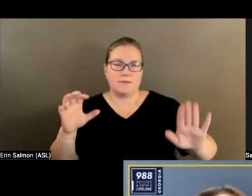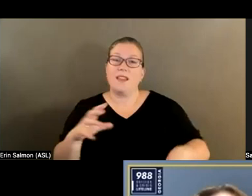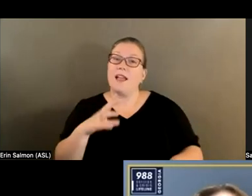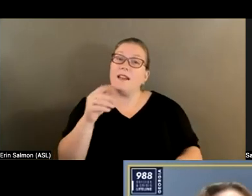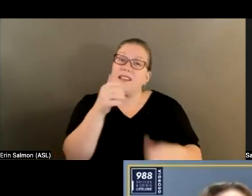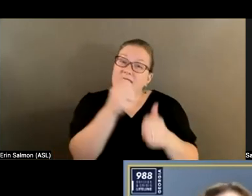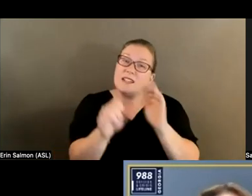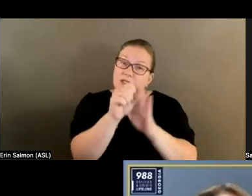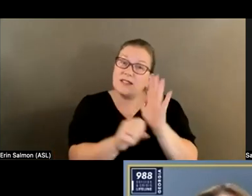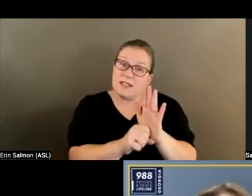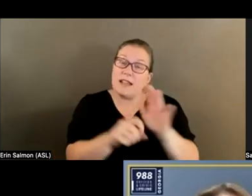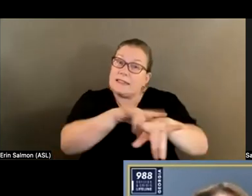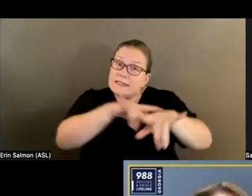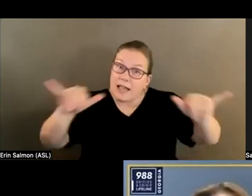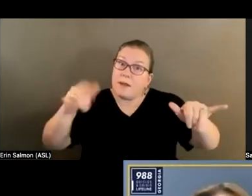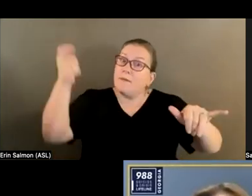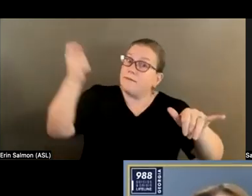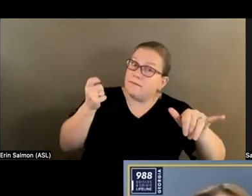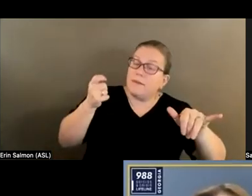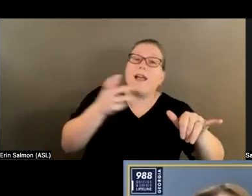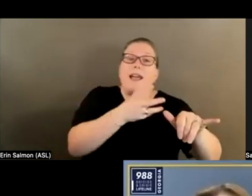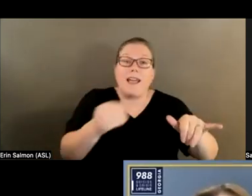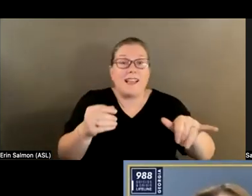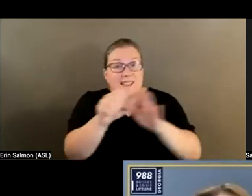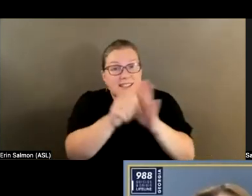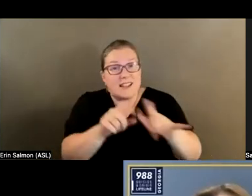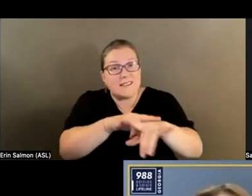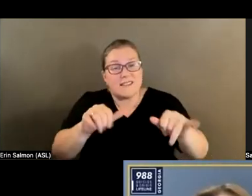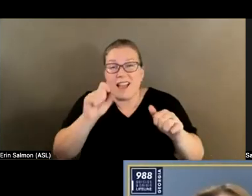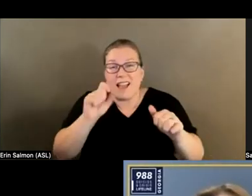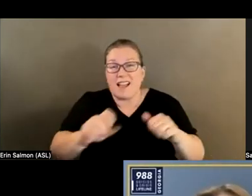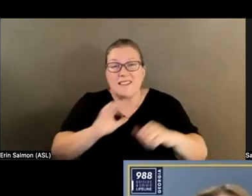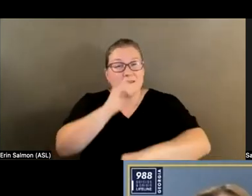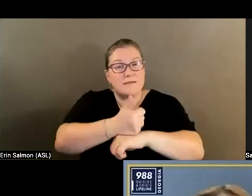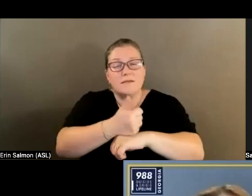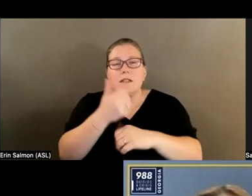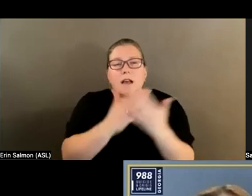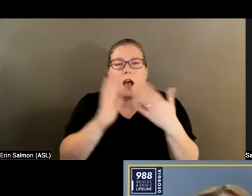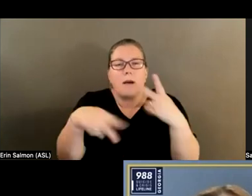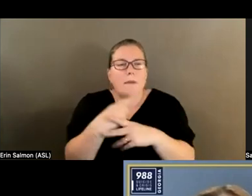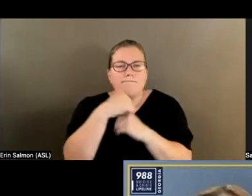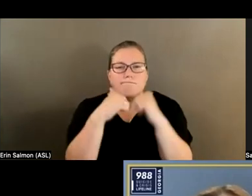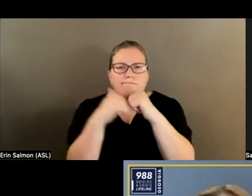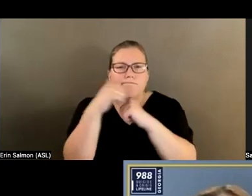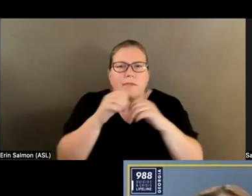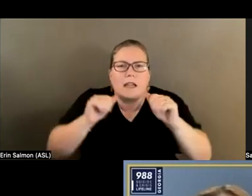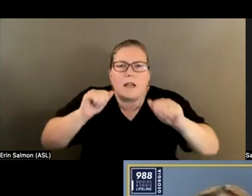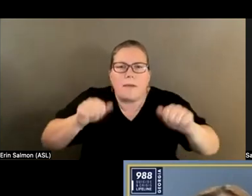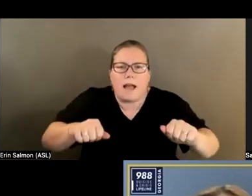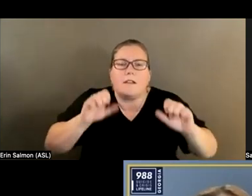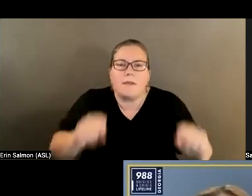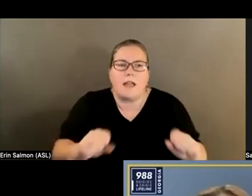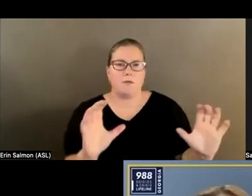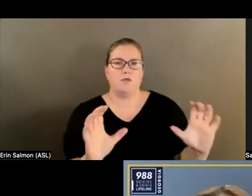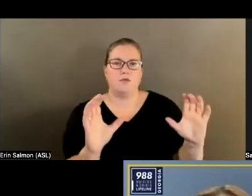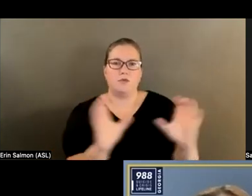also simultaneously have to build some infrastructure and capacity to certify